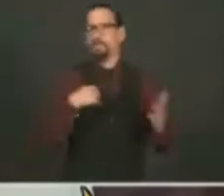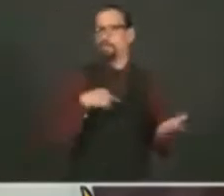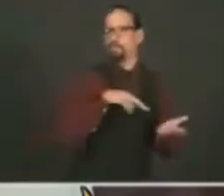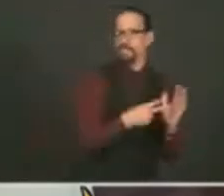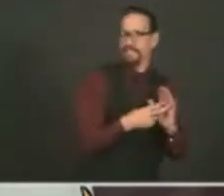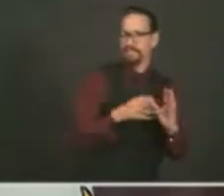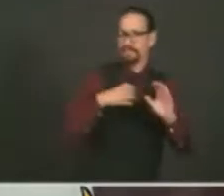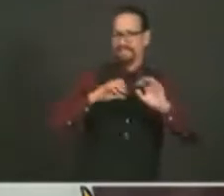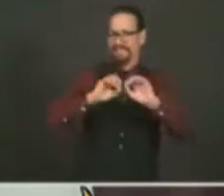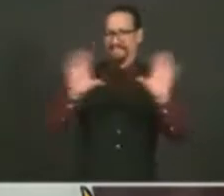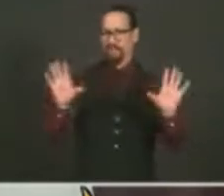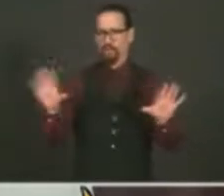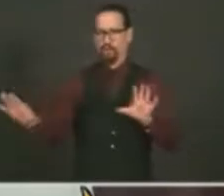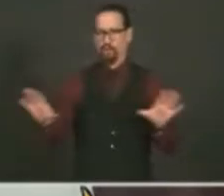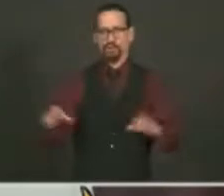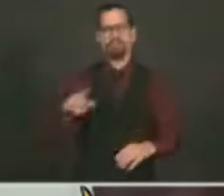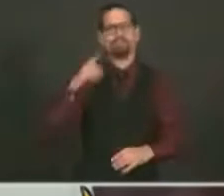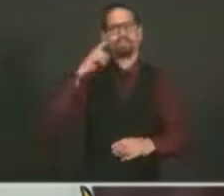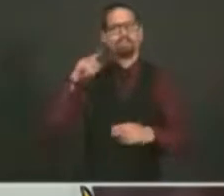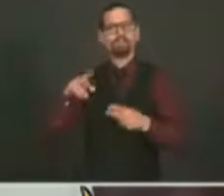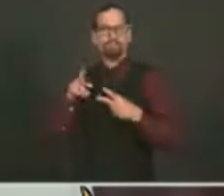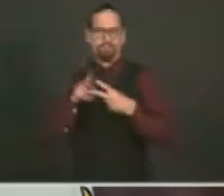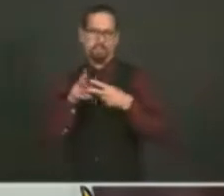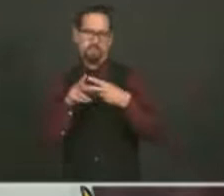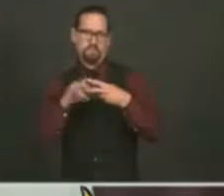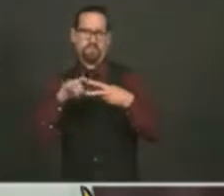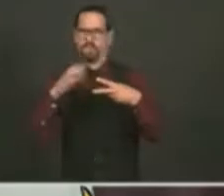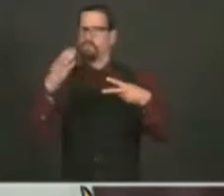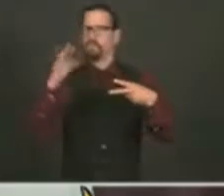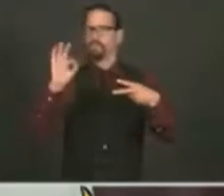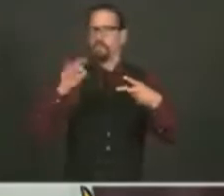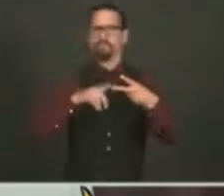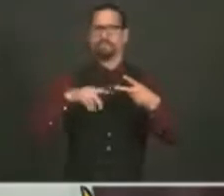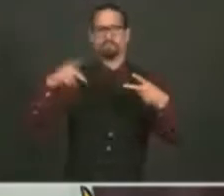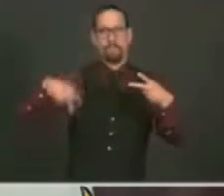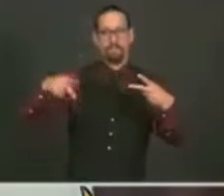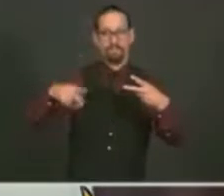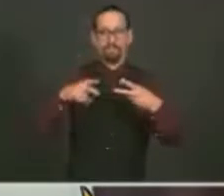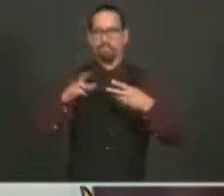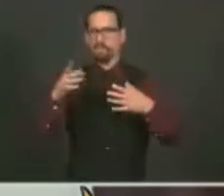Providence and Central Falls. By the way, just as like we are in every community.